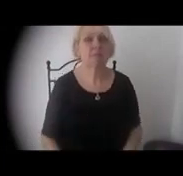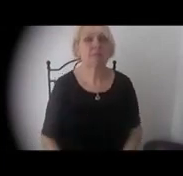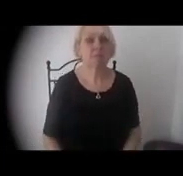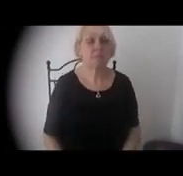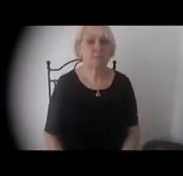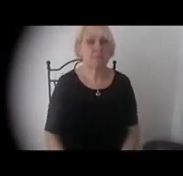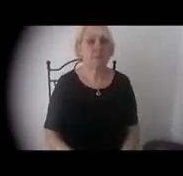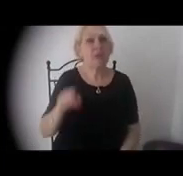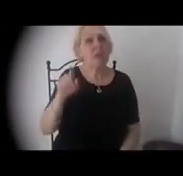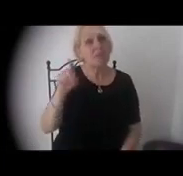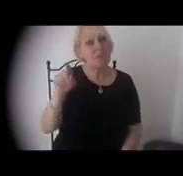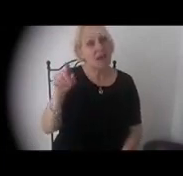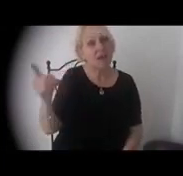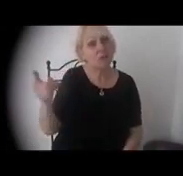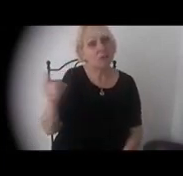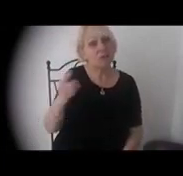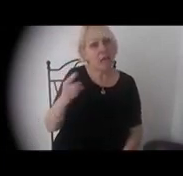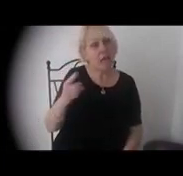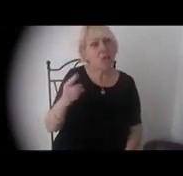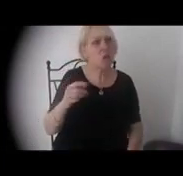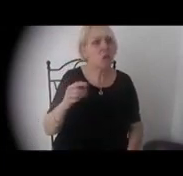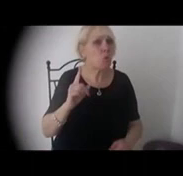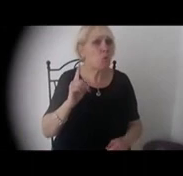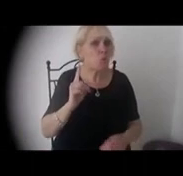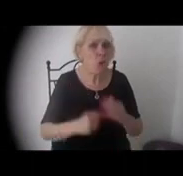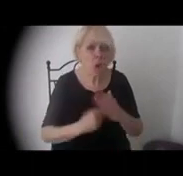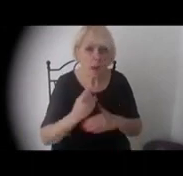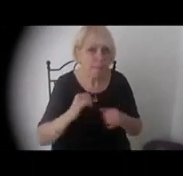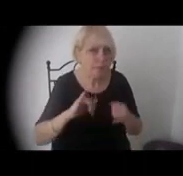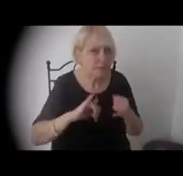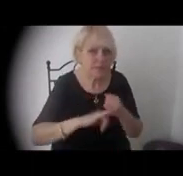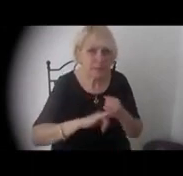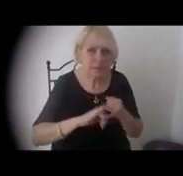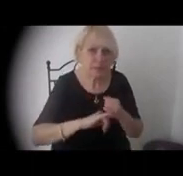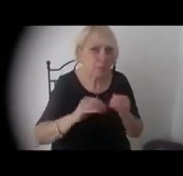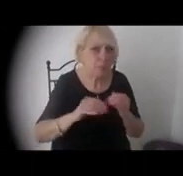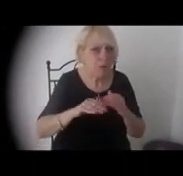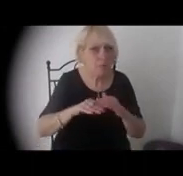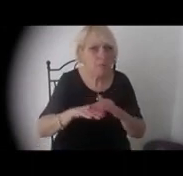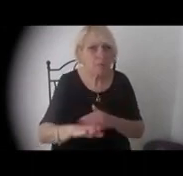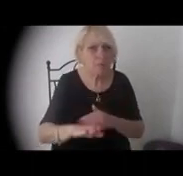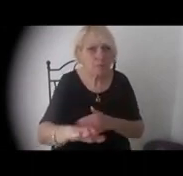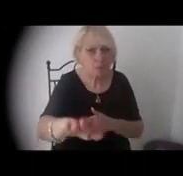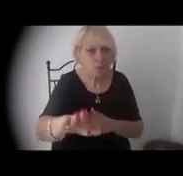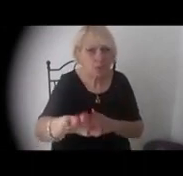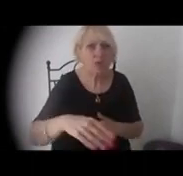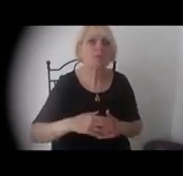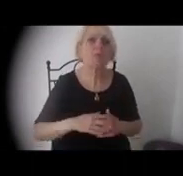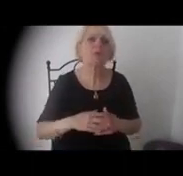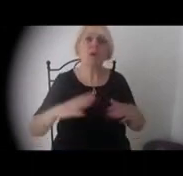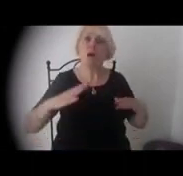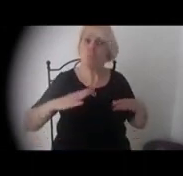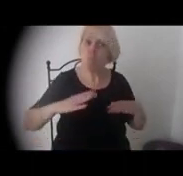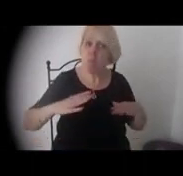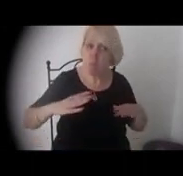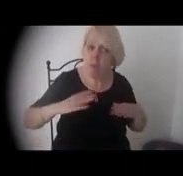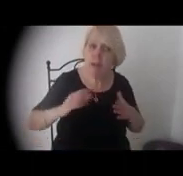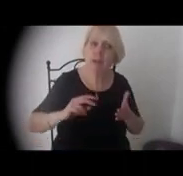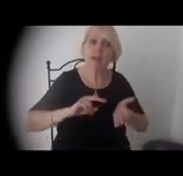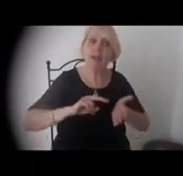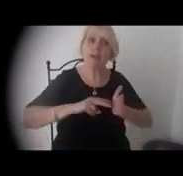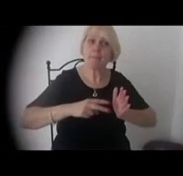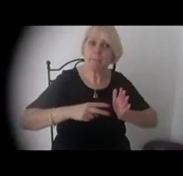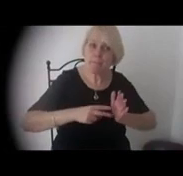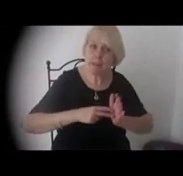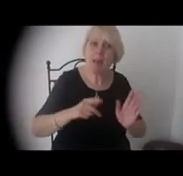look like if you don't know. And it sounds like preparing and planning our young people for that return is